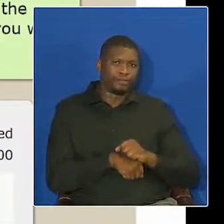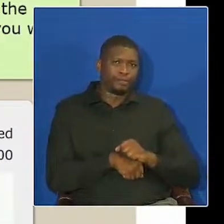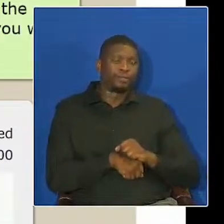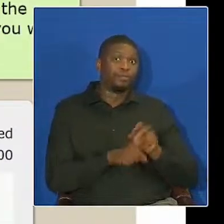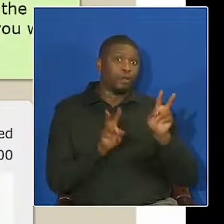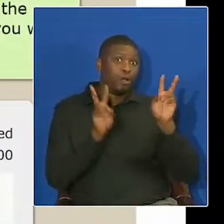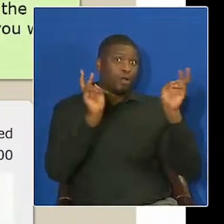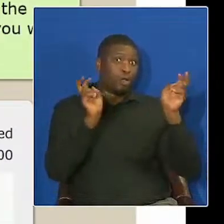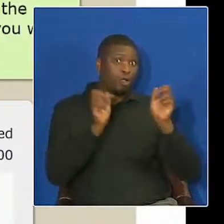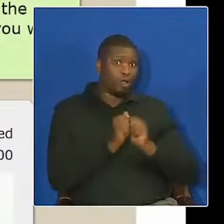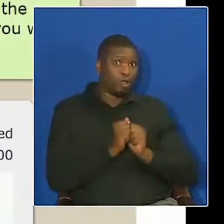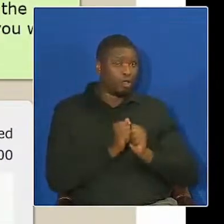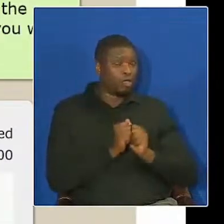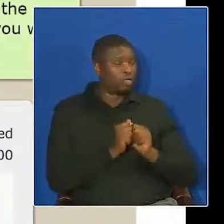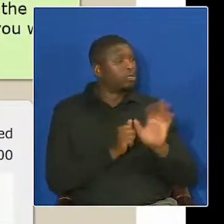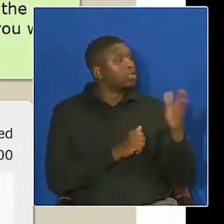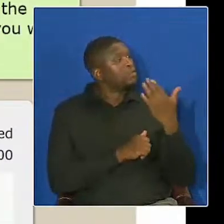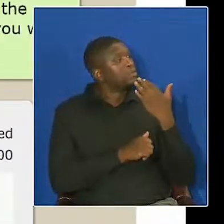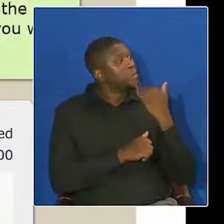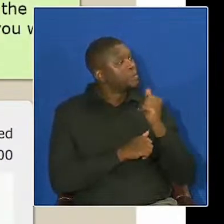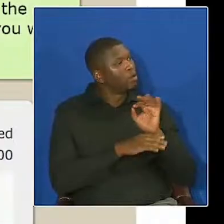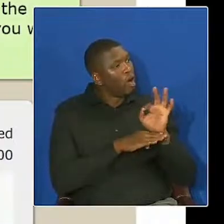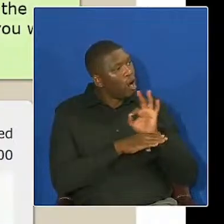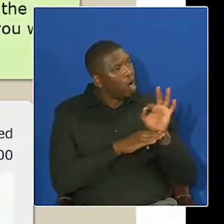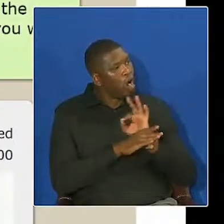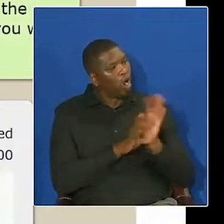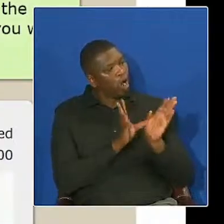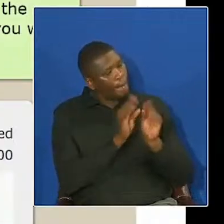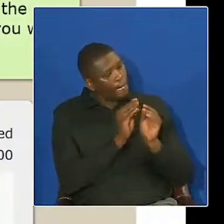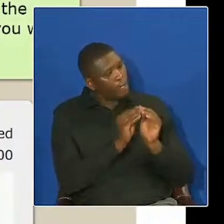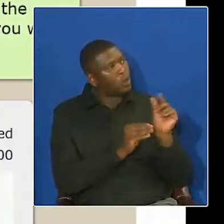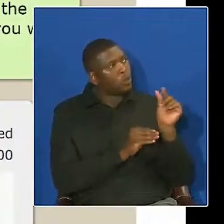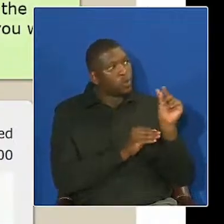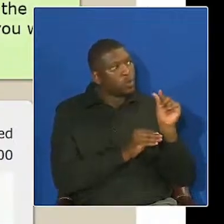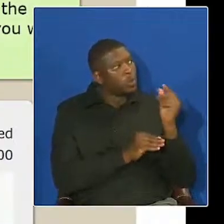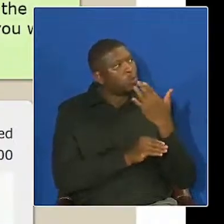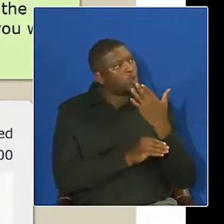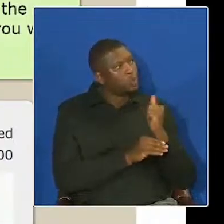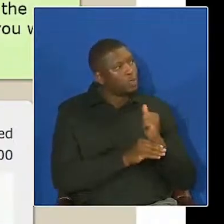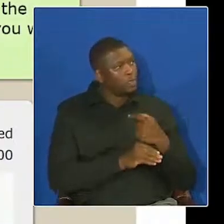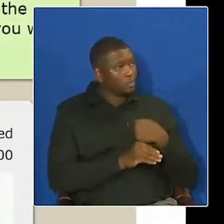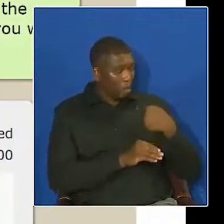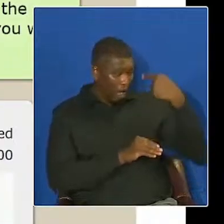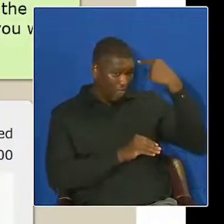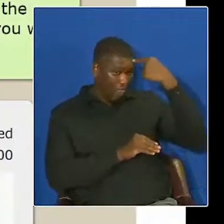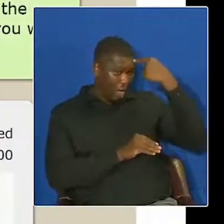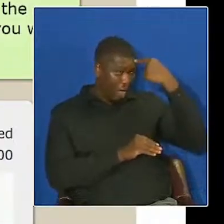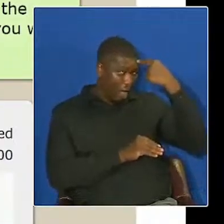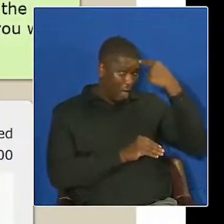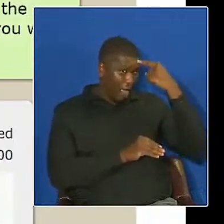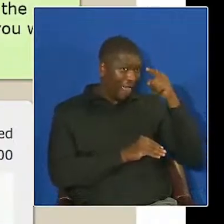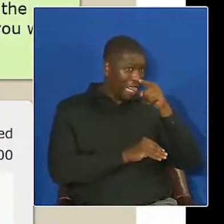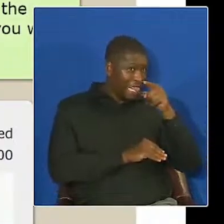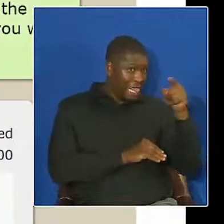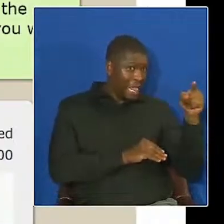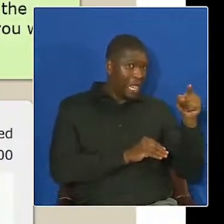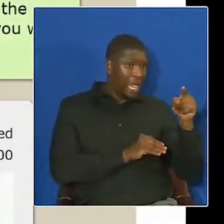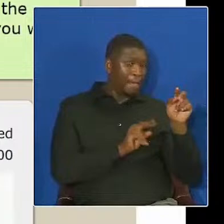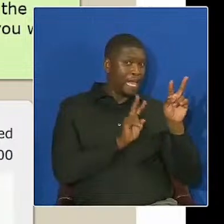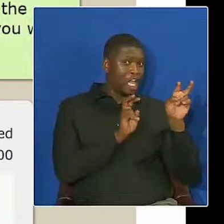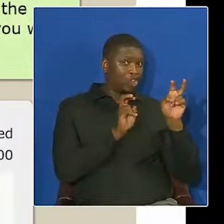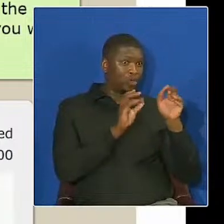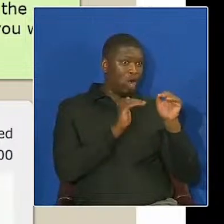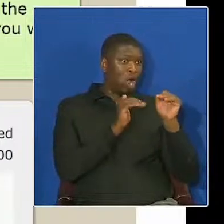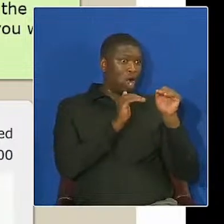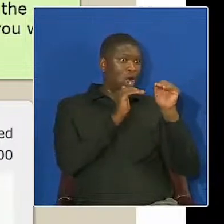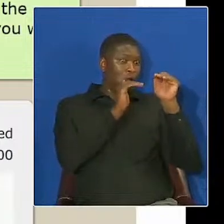It reads, please arrange meeting as soon as possible. I think they are escalating the matter